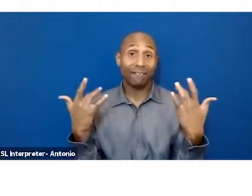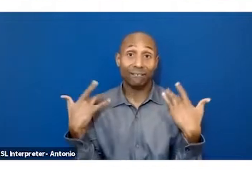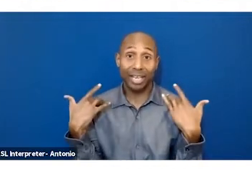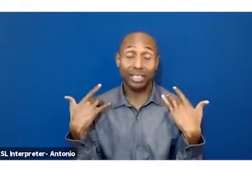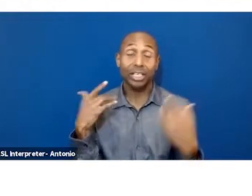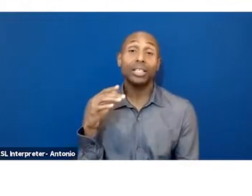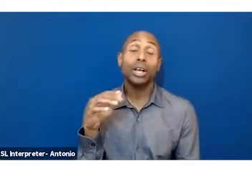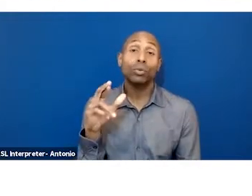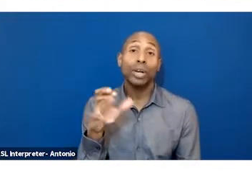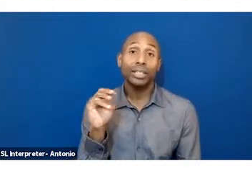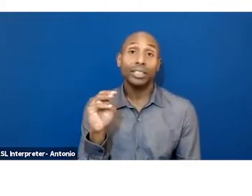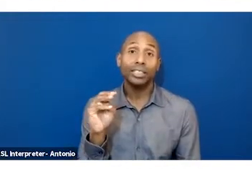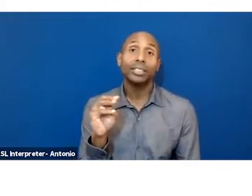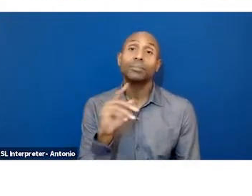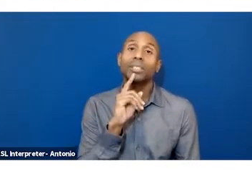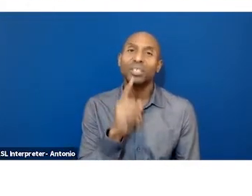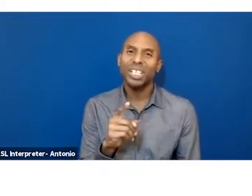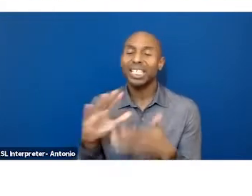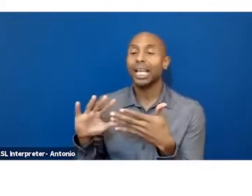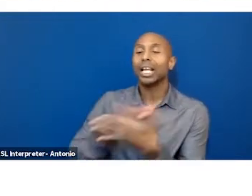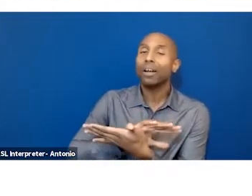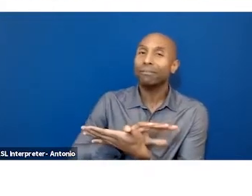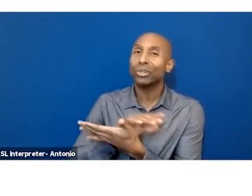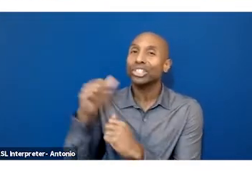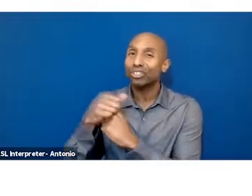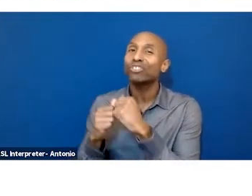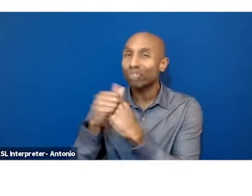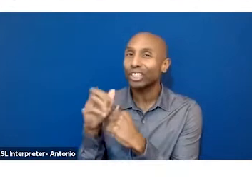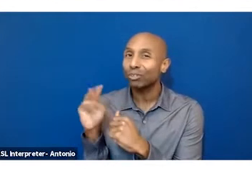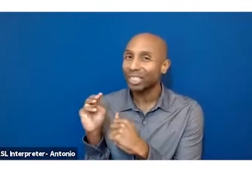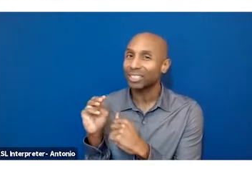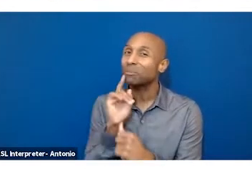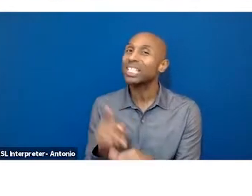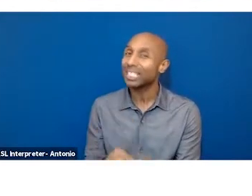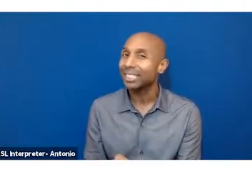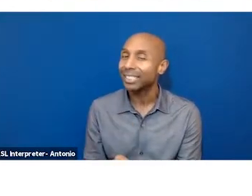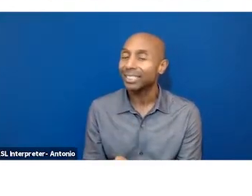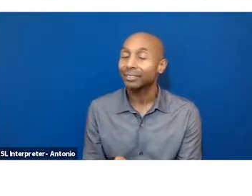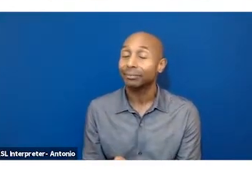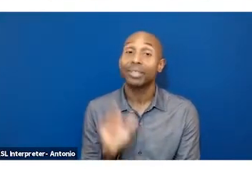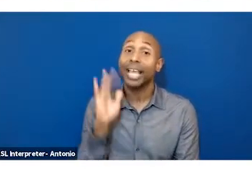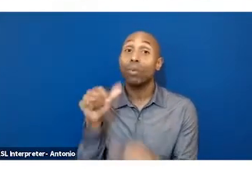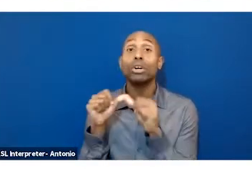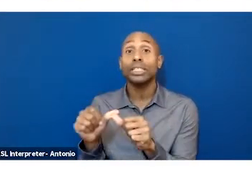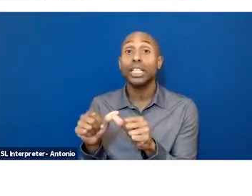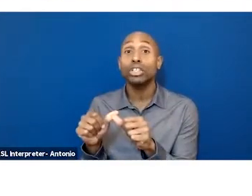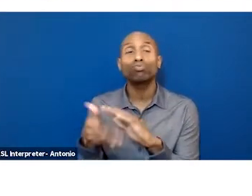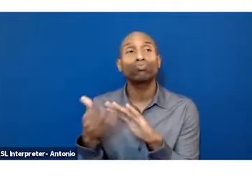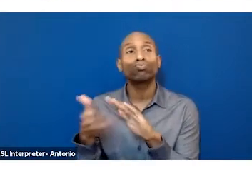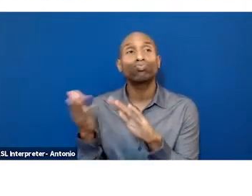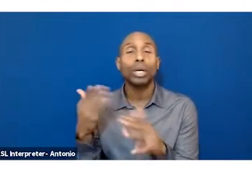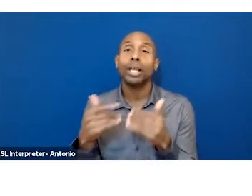an alibi for fashion structural racism, which will continue on no matter who is on the runway, on the cover